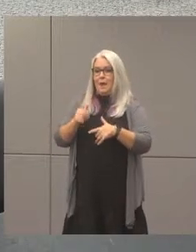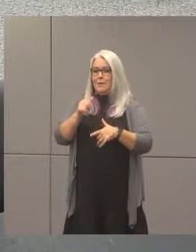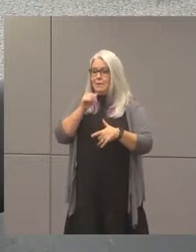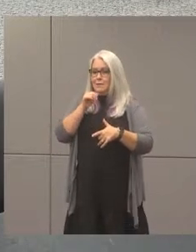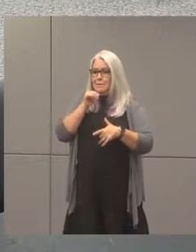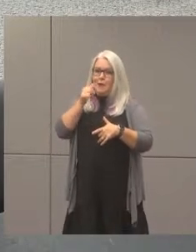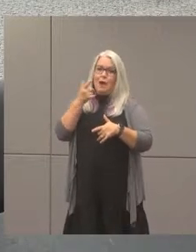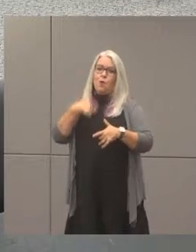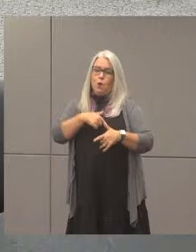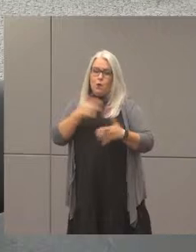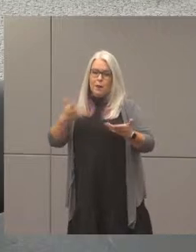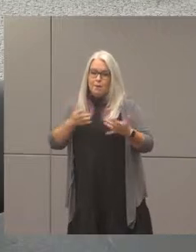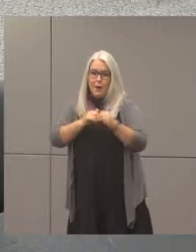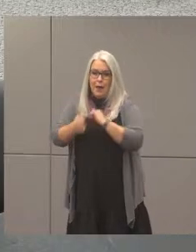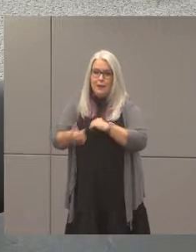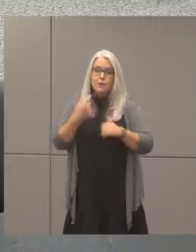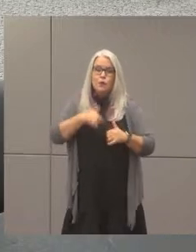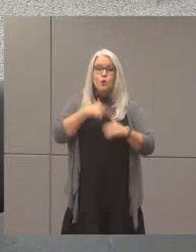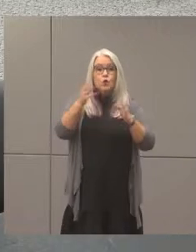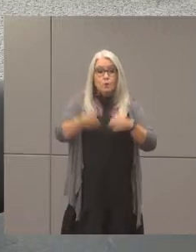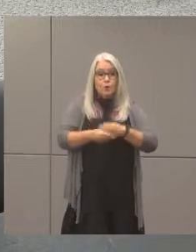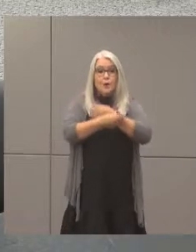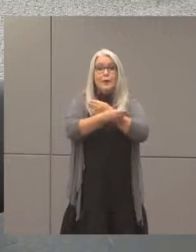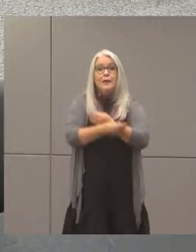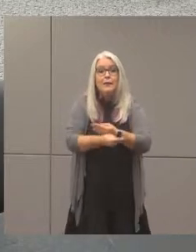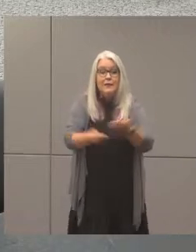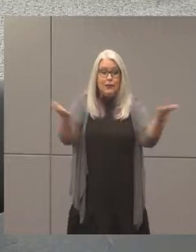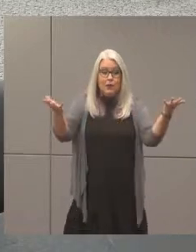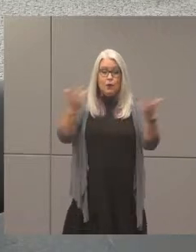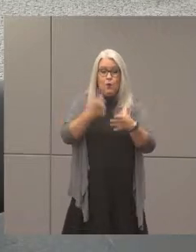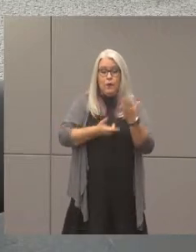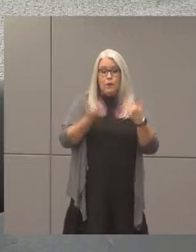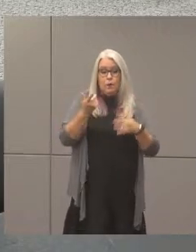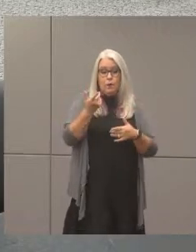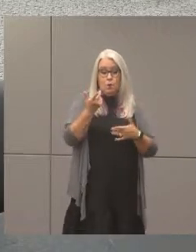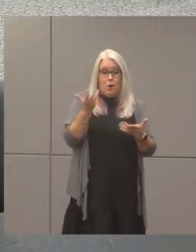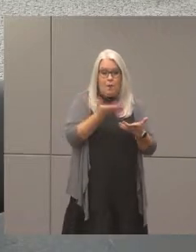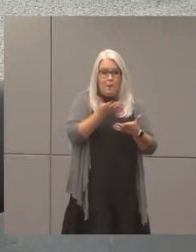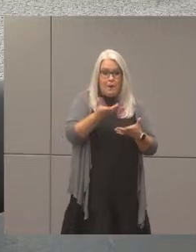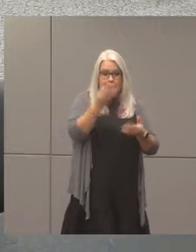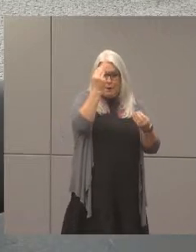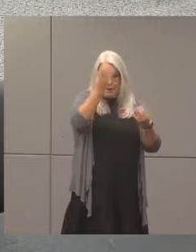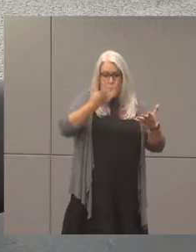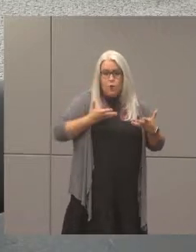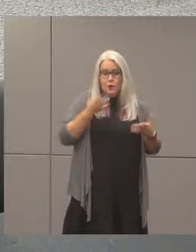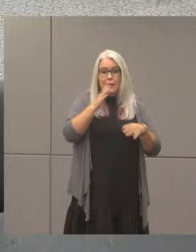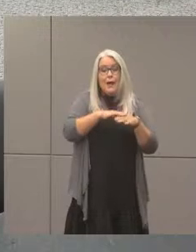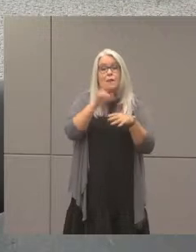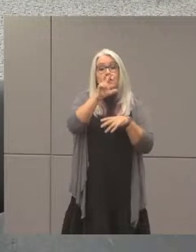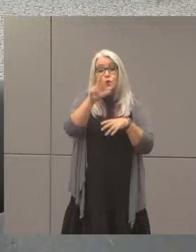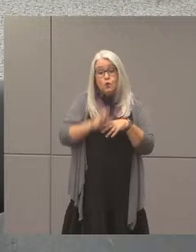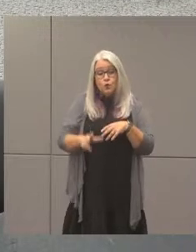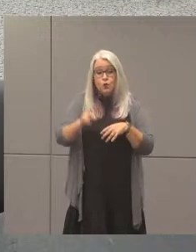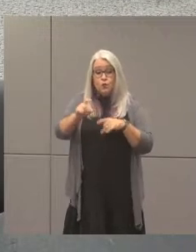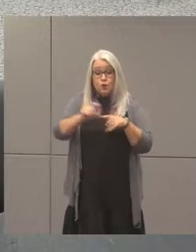So we're bringing this to you with what they said on the phone, on our Zoom call, and once it comes in